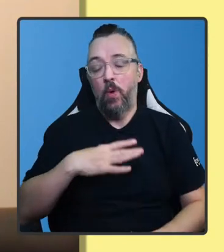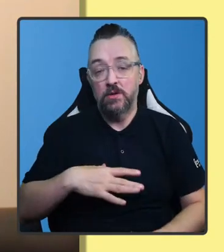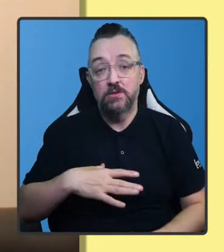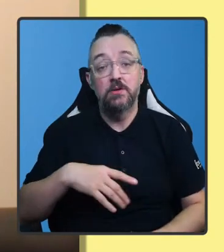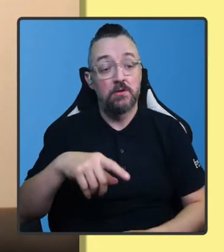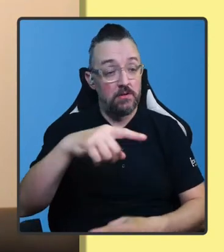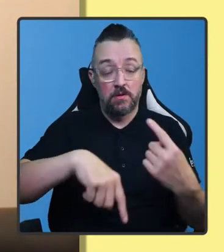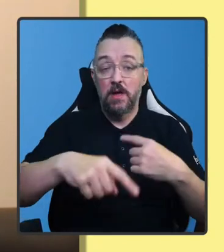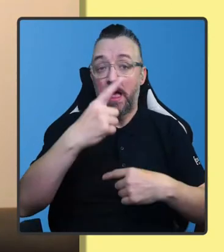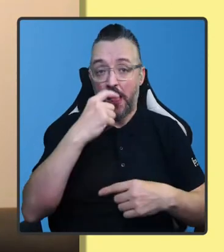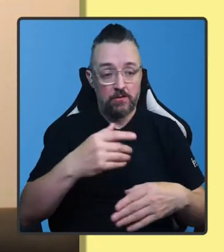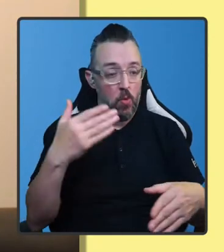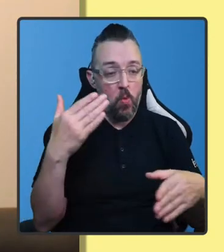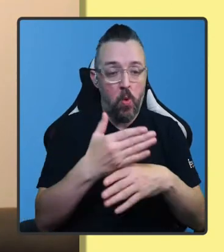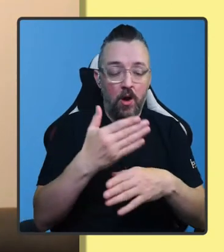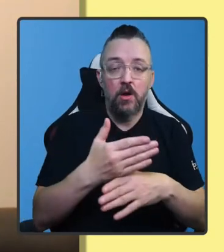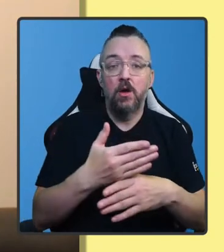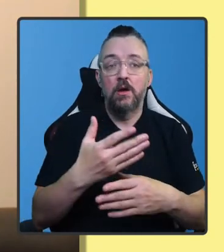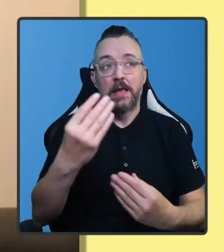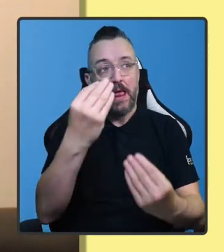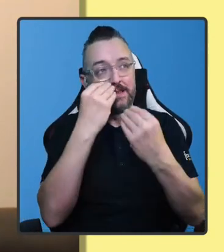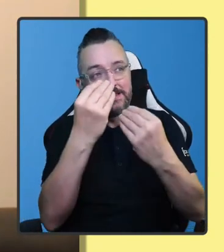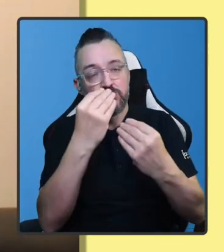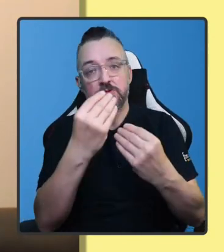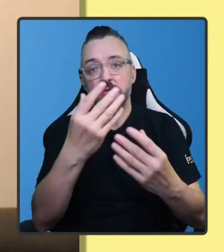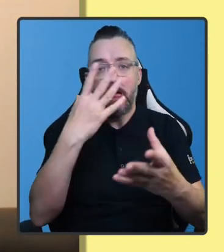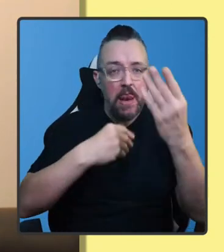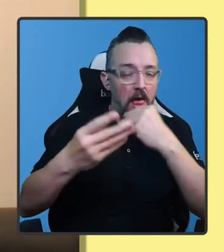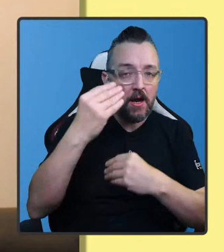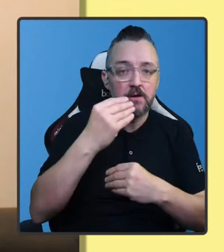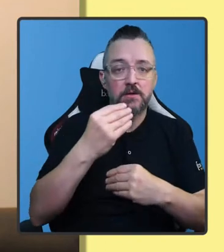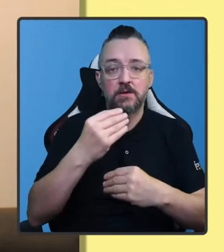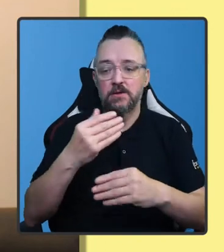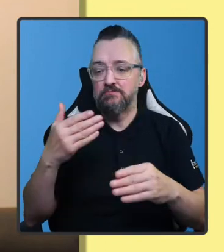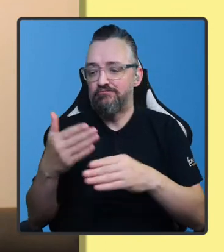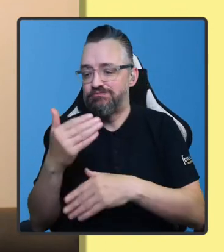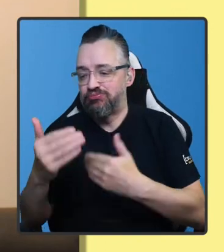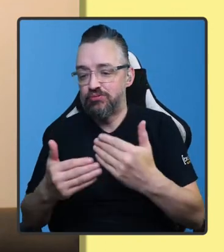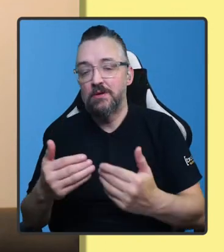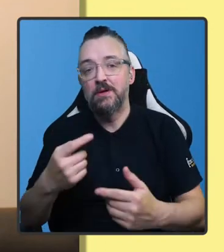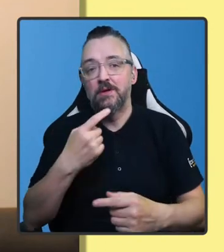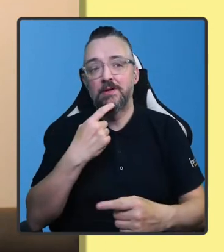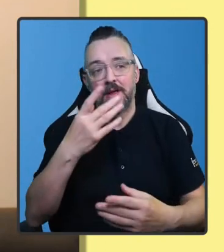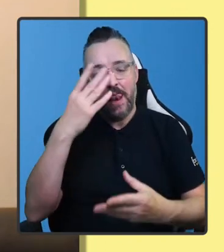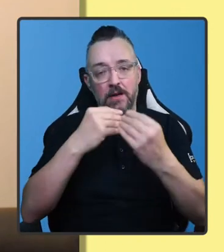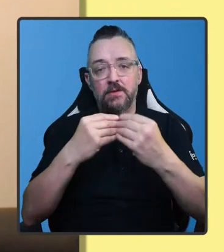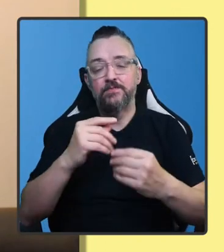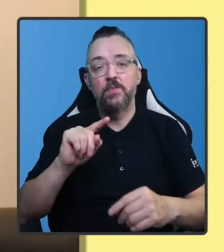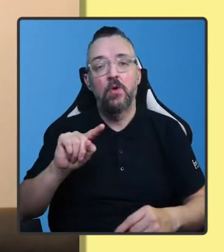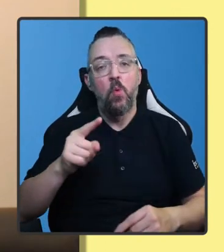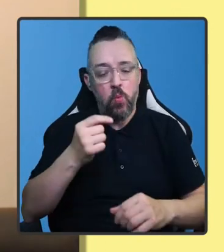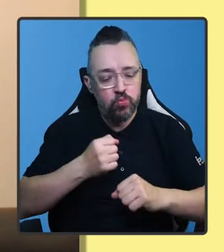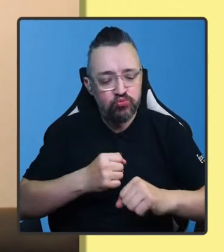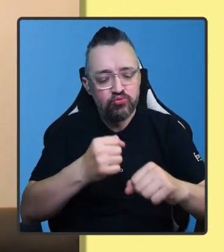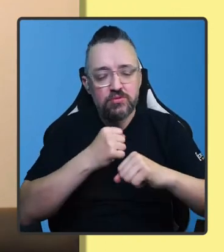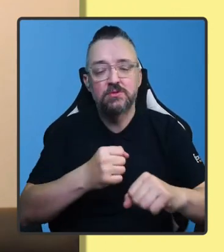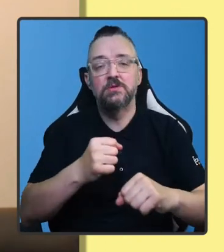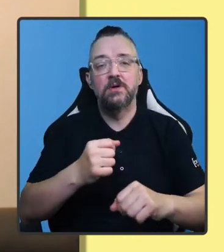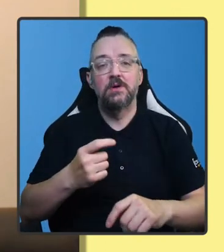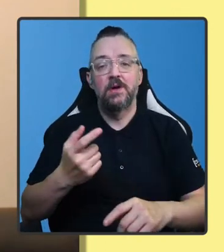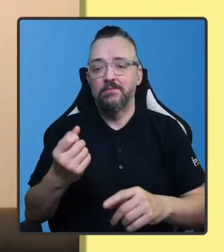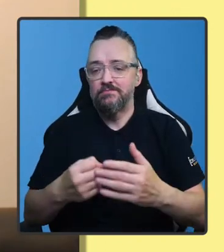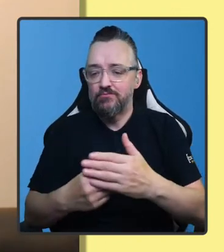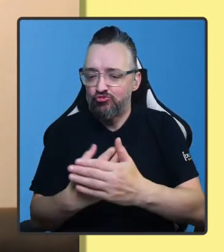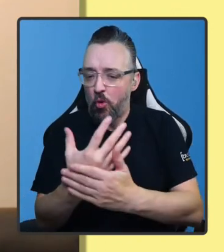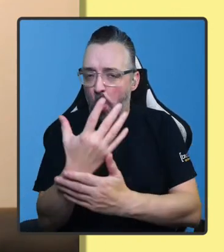in vocational education, pursue rehabilitating activities. They can learn wood and metalwork, agriculture, horticulture, even